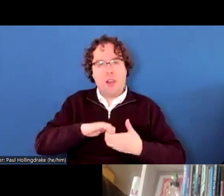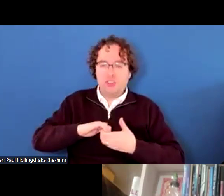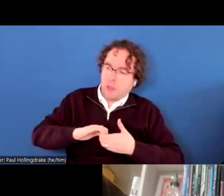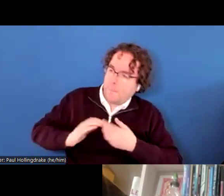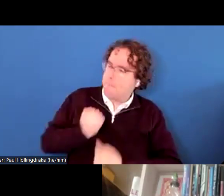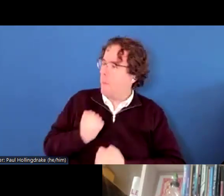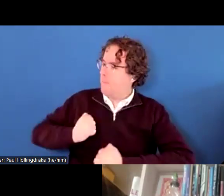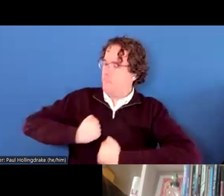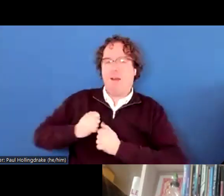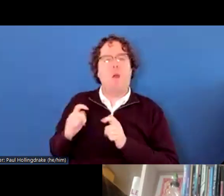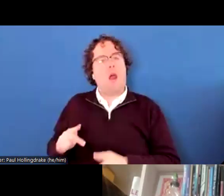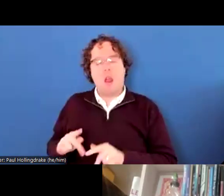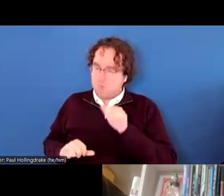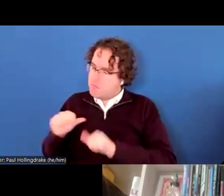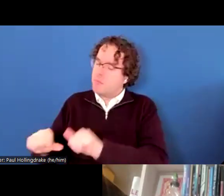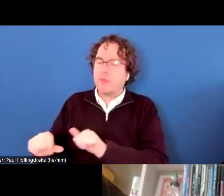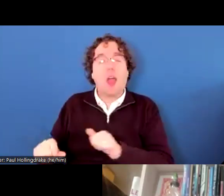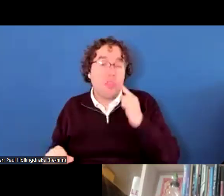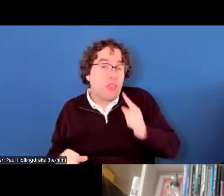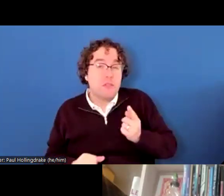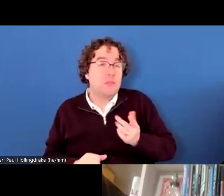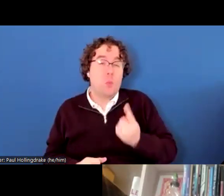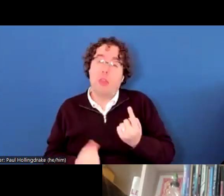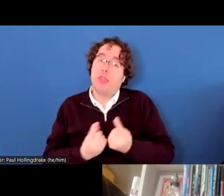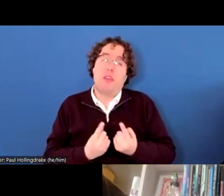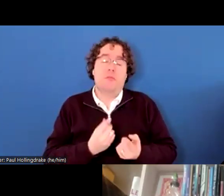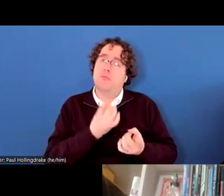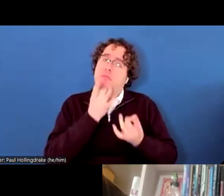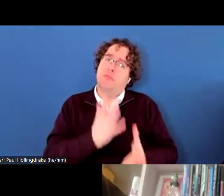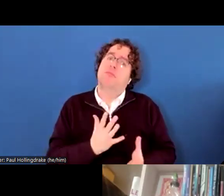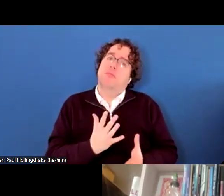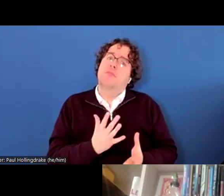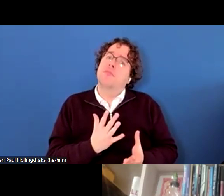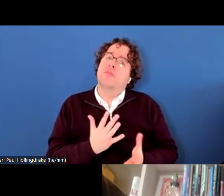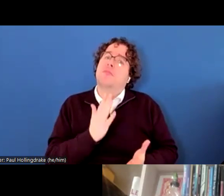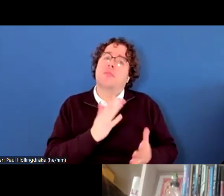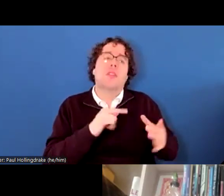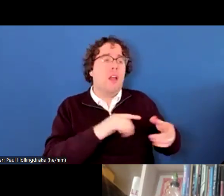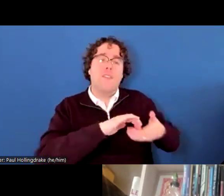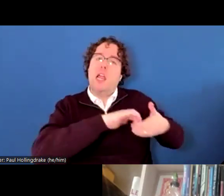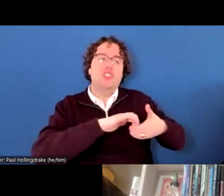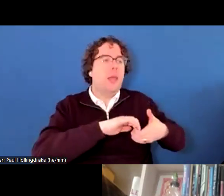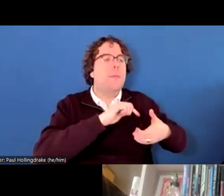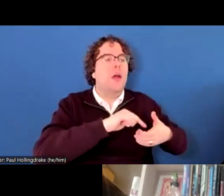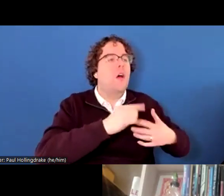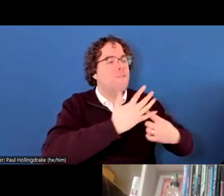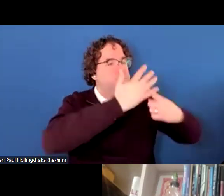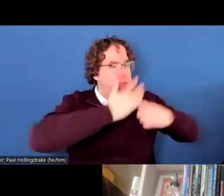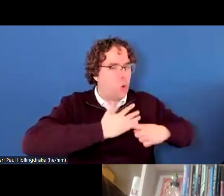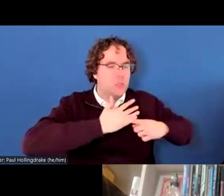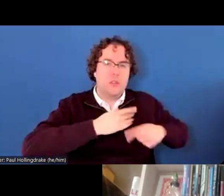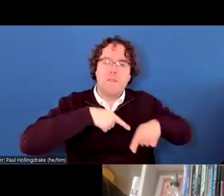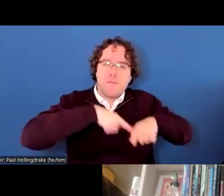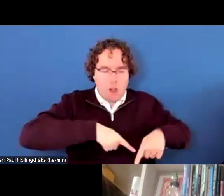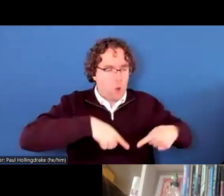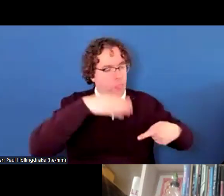things that was really beautiful about the fellowship and the opportunity is that it's not molding you into this predetermined version of